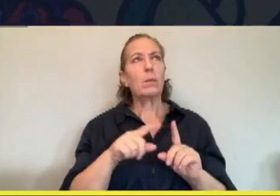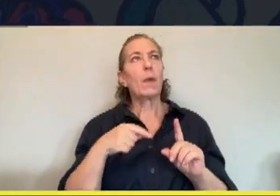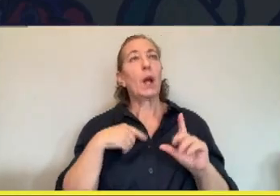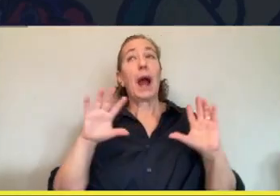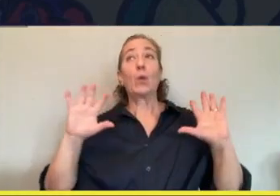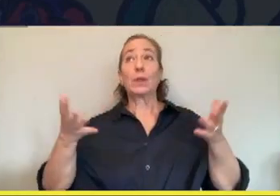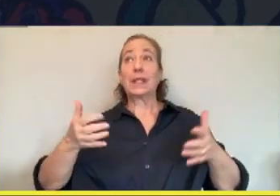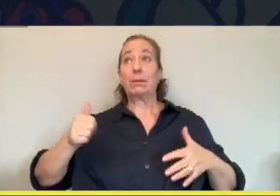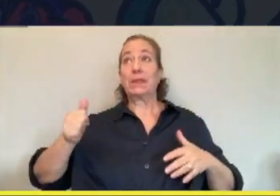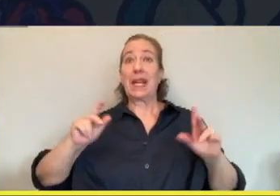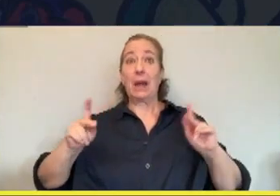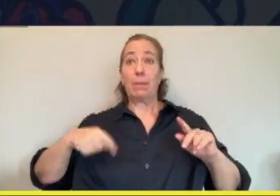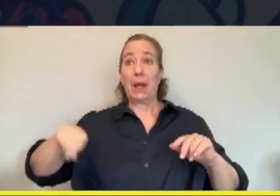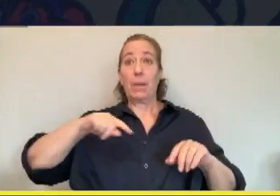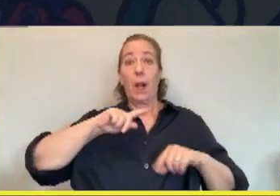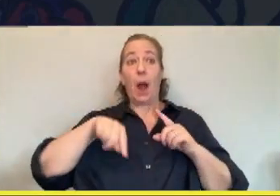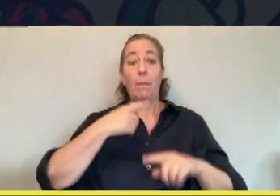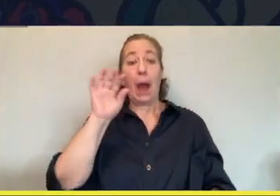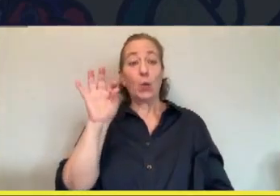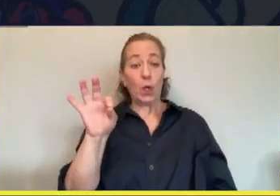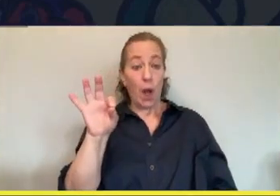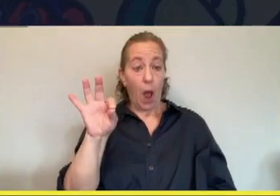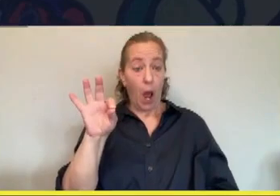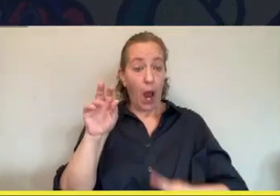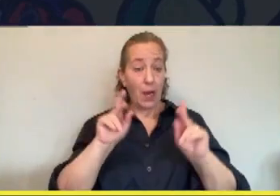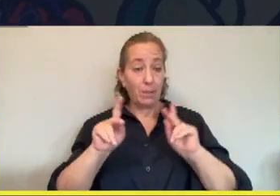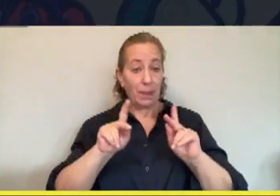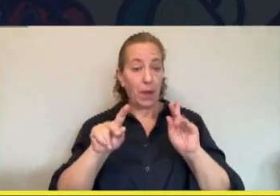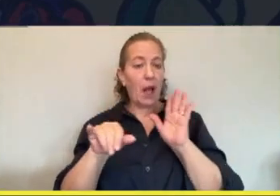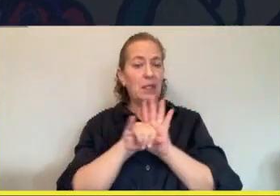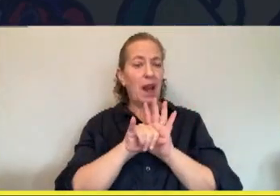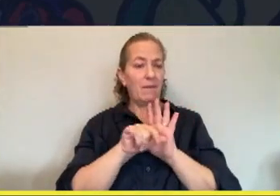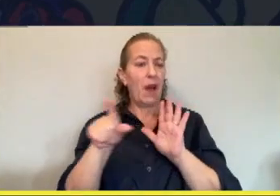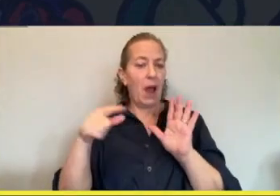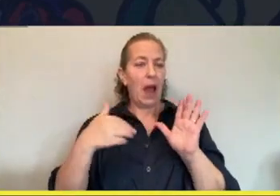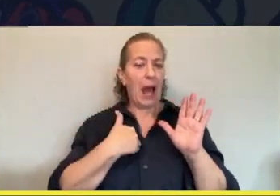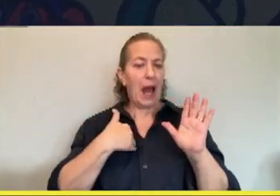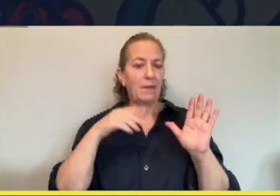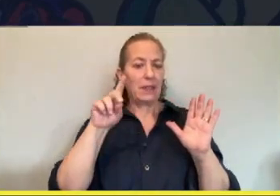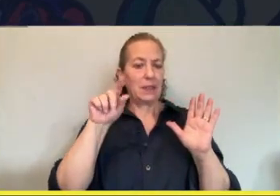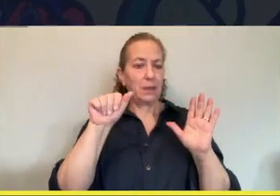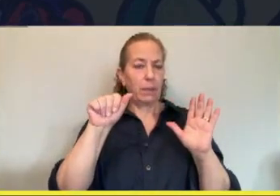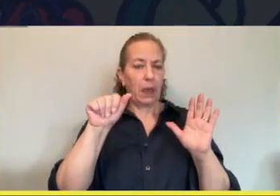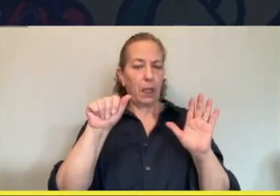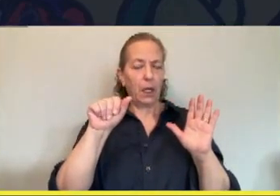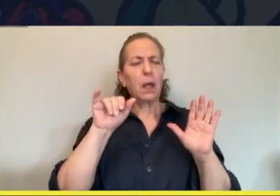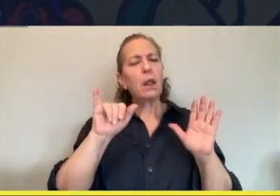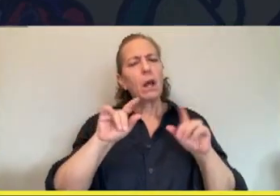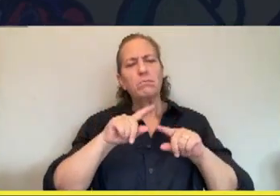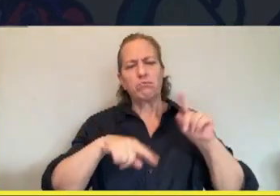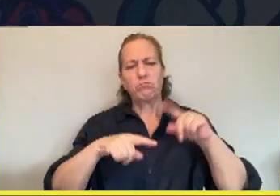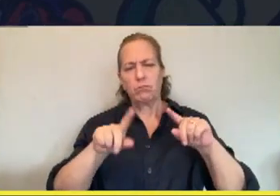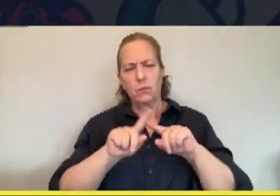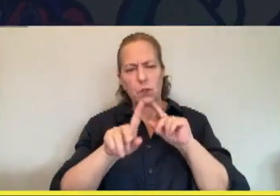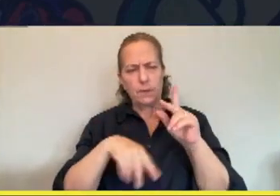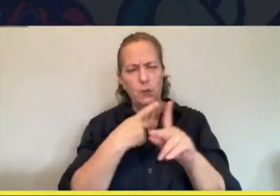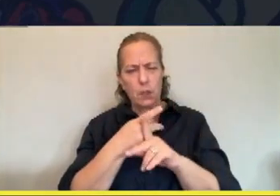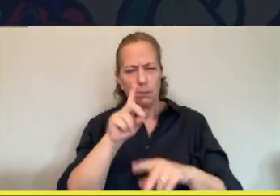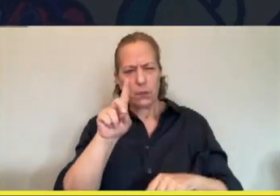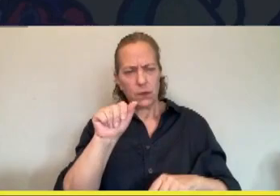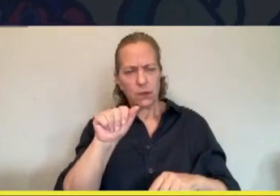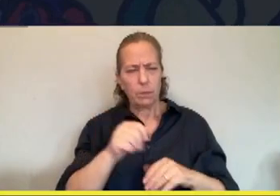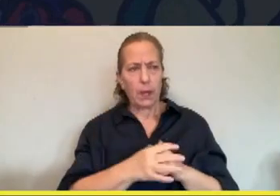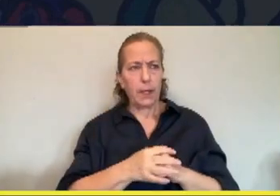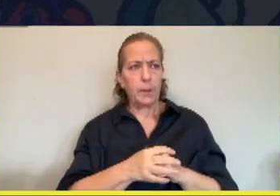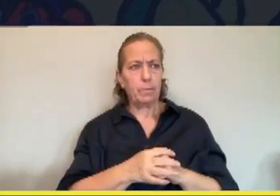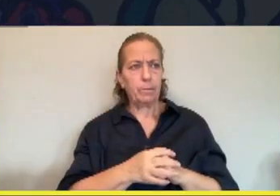people, about 9 individuals identify as having disability. And this is across multiple categories. We do this work and our work is